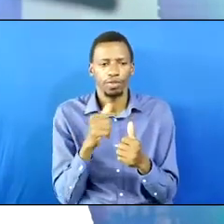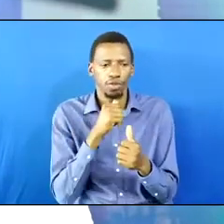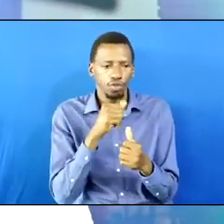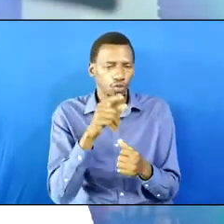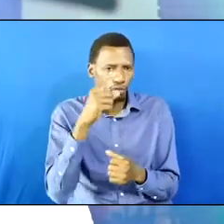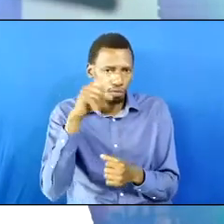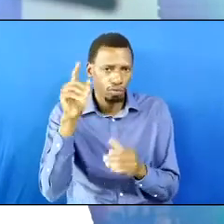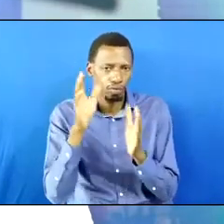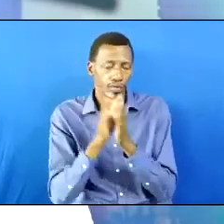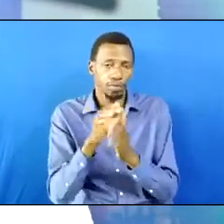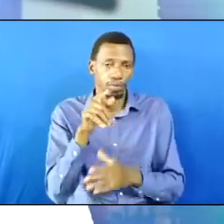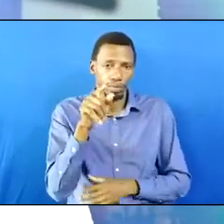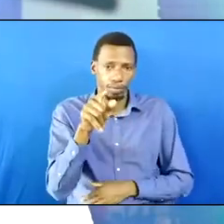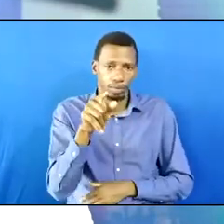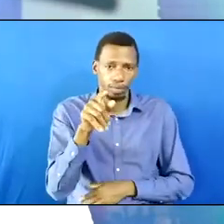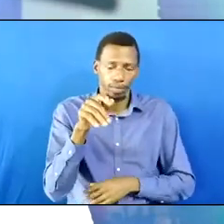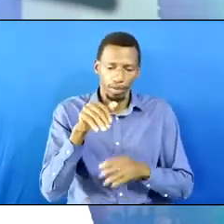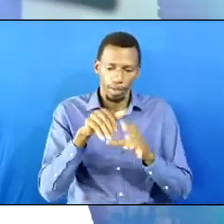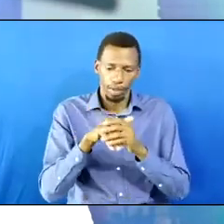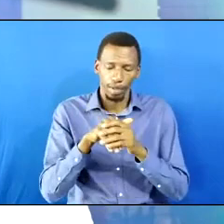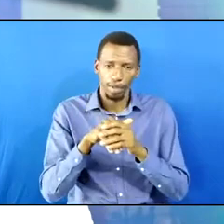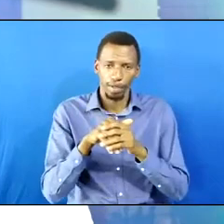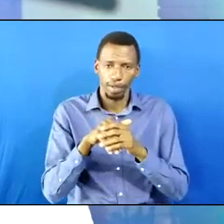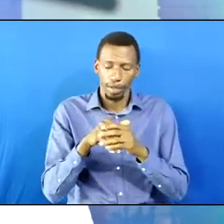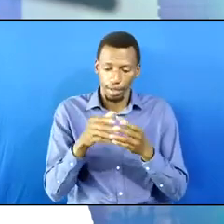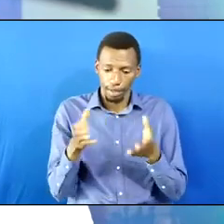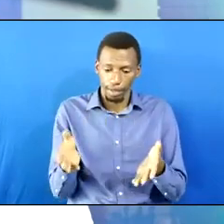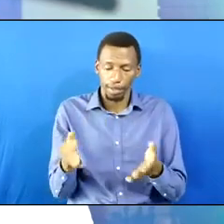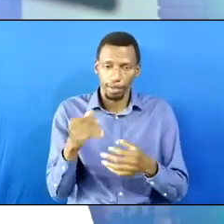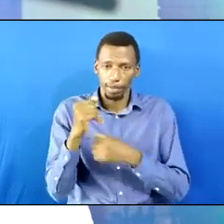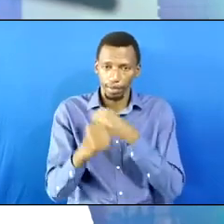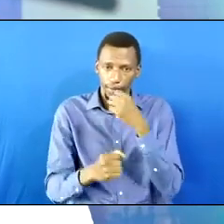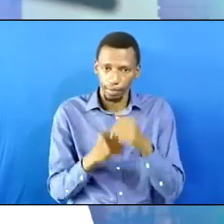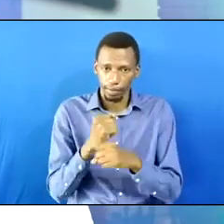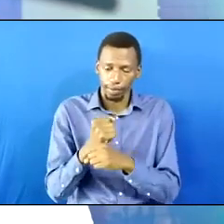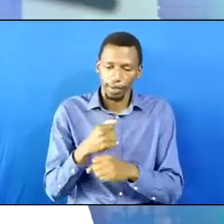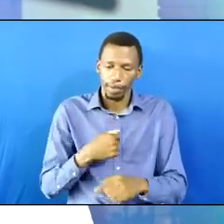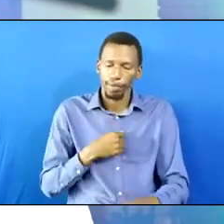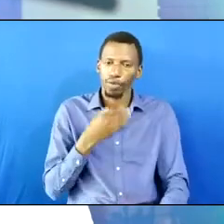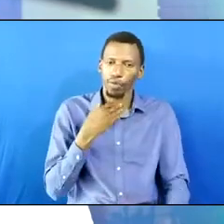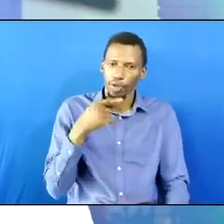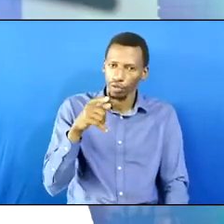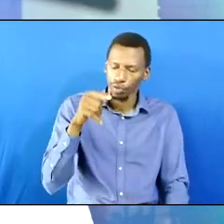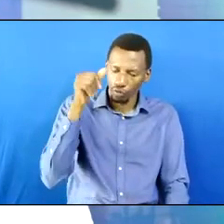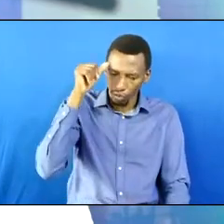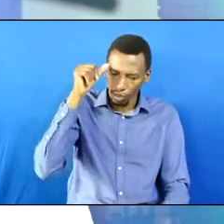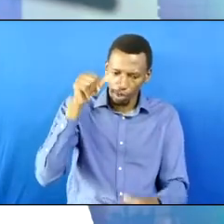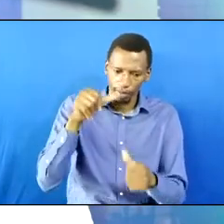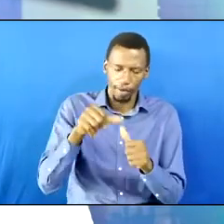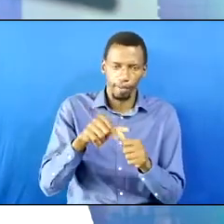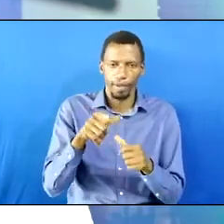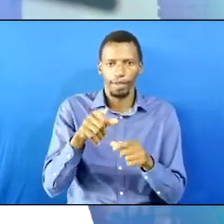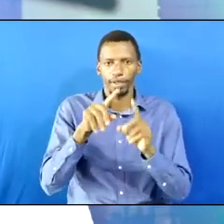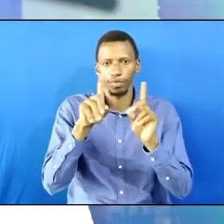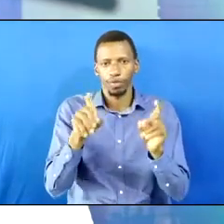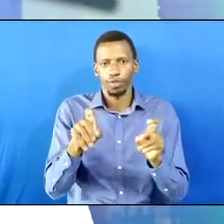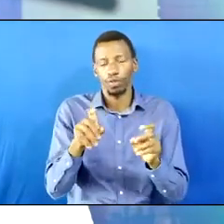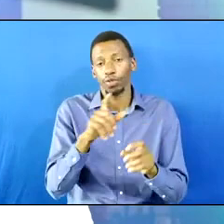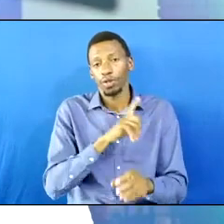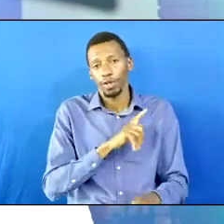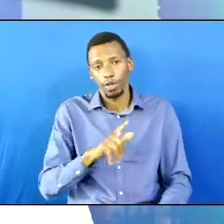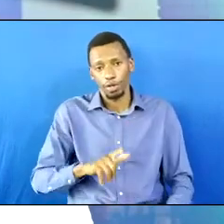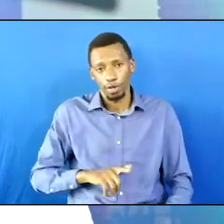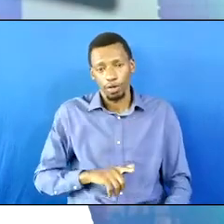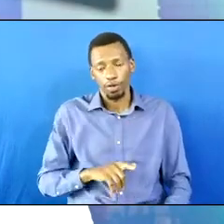right with you in the whole quarter, I want you to remember this question again. Lord, is it